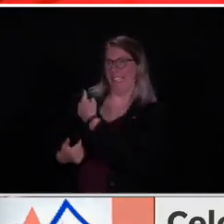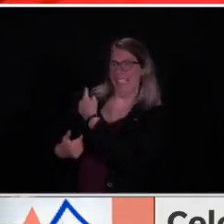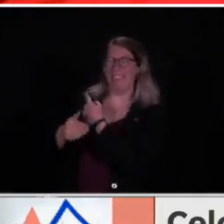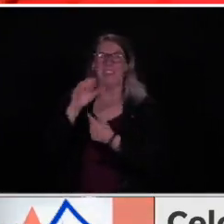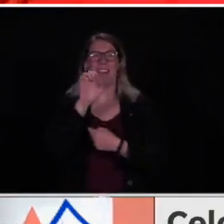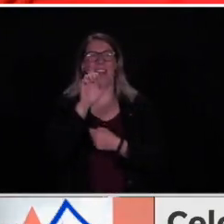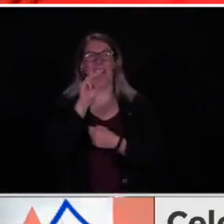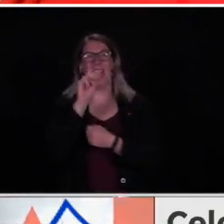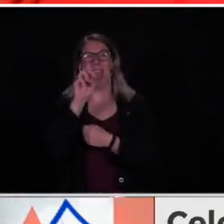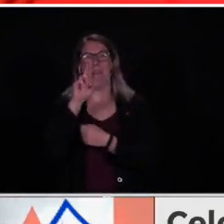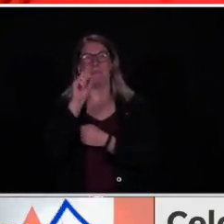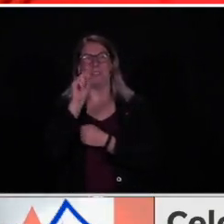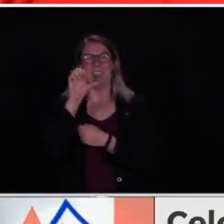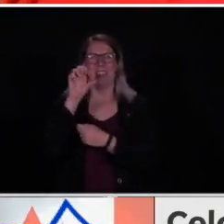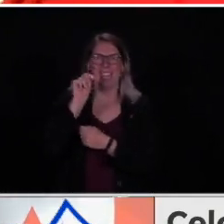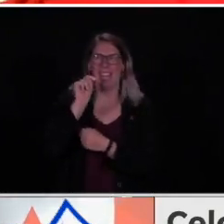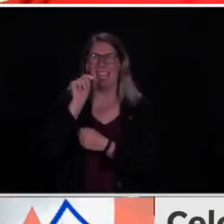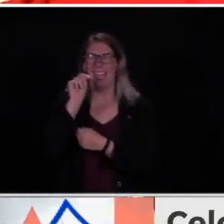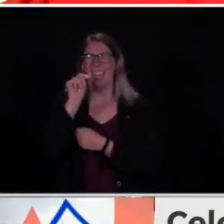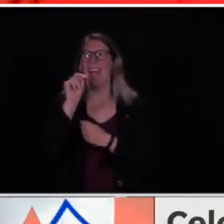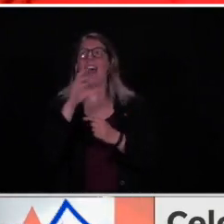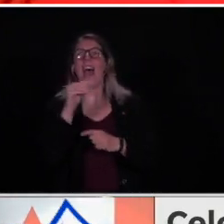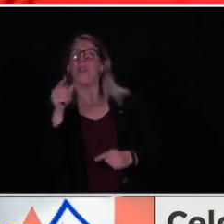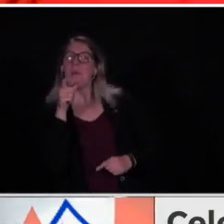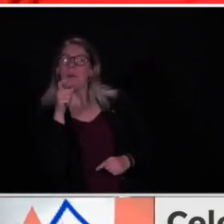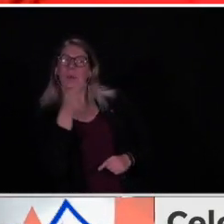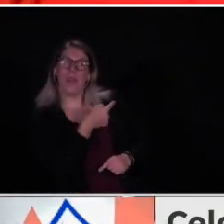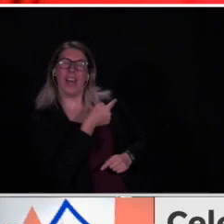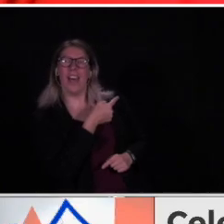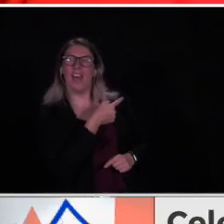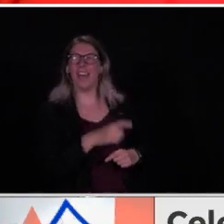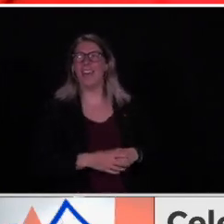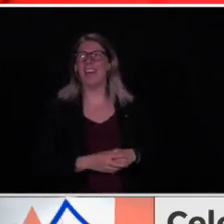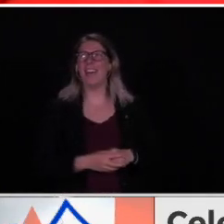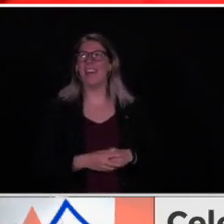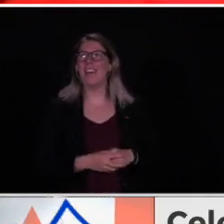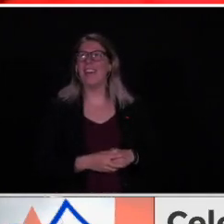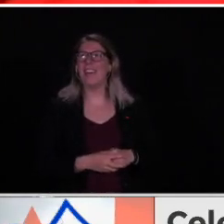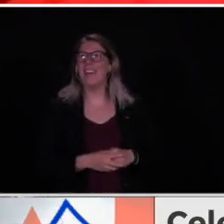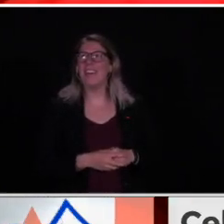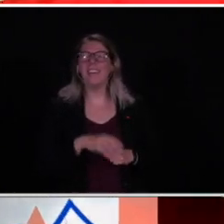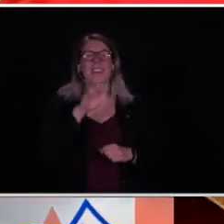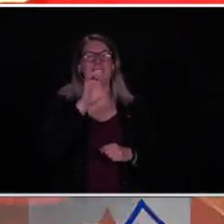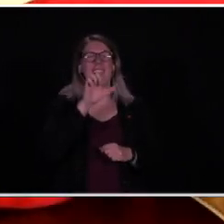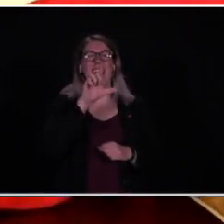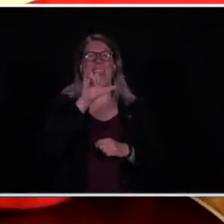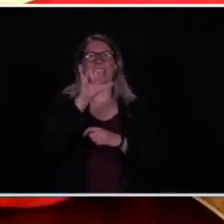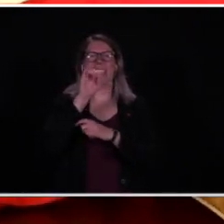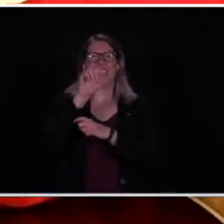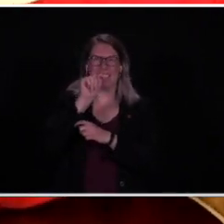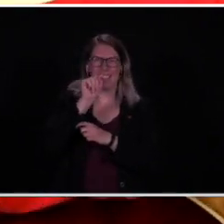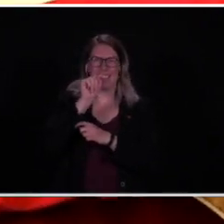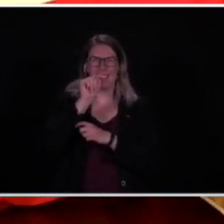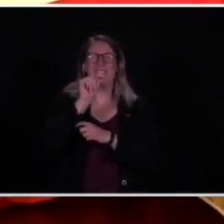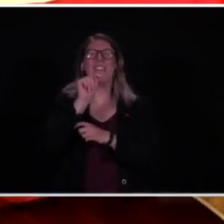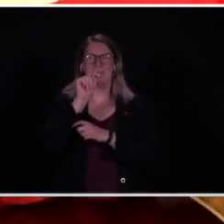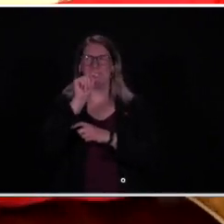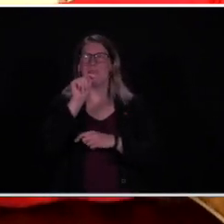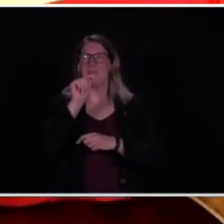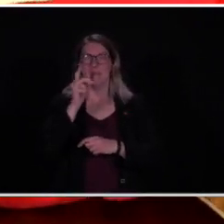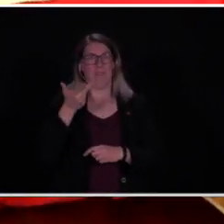Emerson, my daughter Emerson. Yeah. And who else? My sister Elliot. Elliot. And we're going to